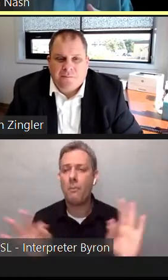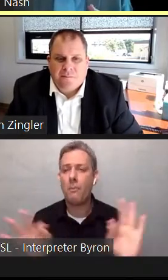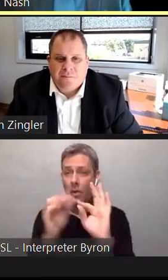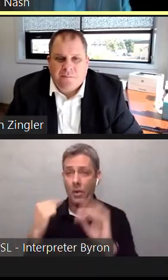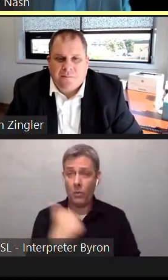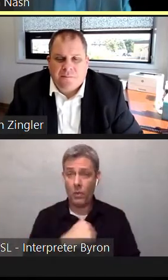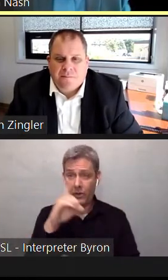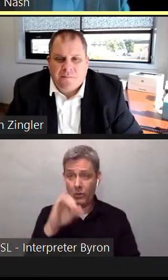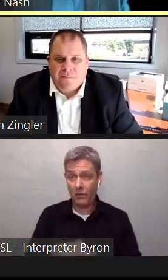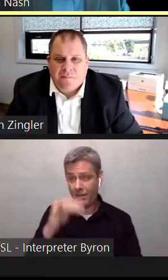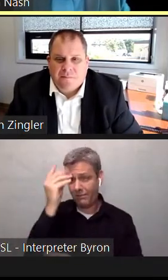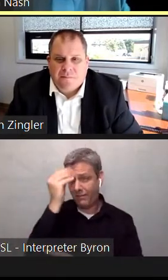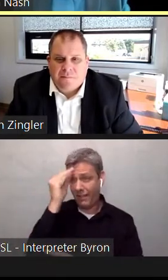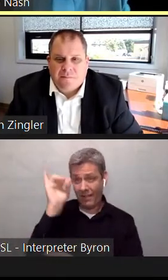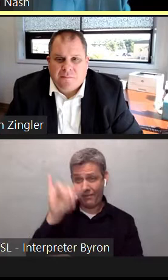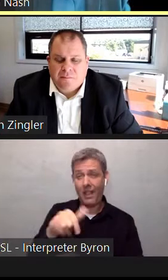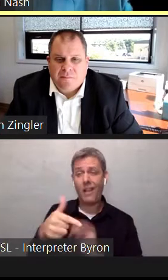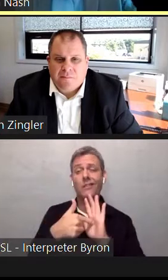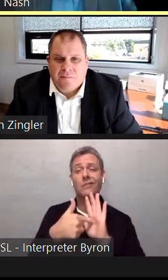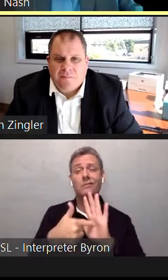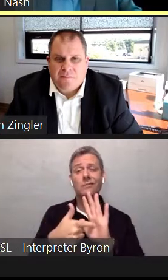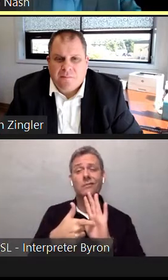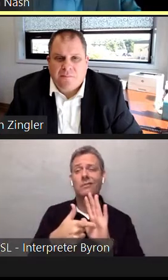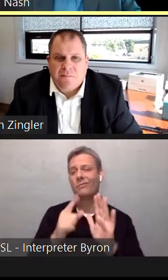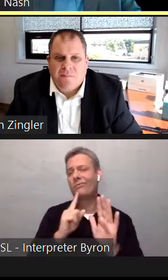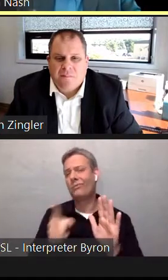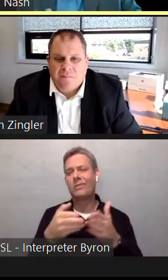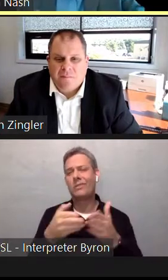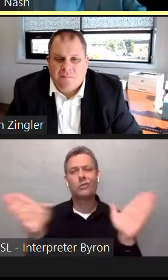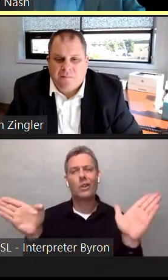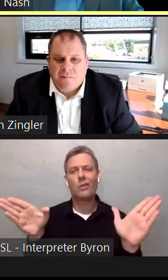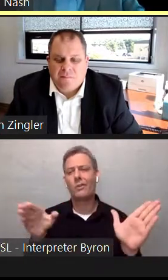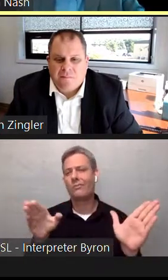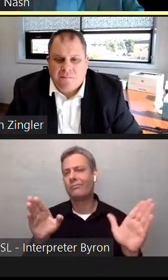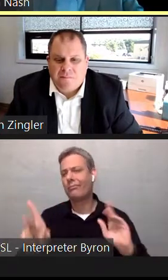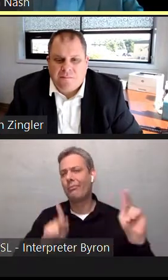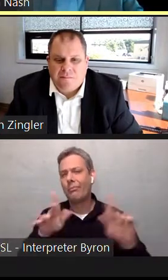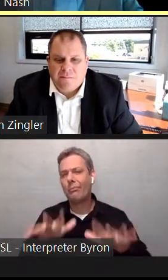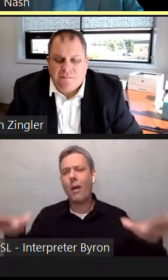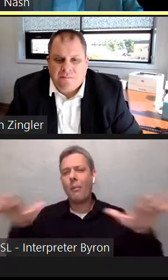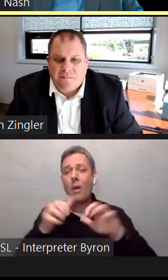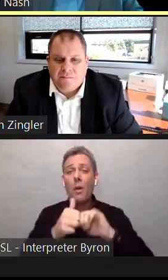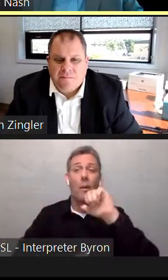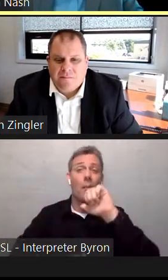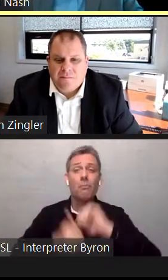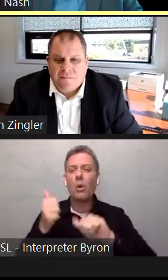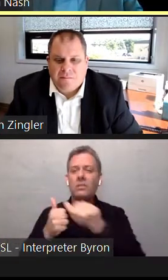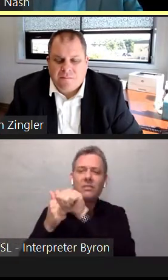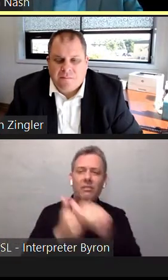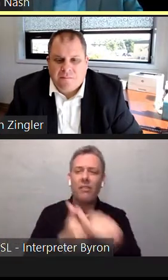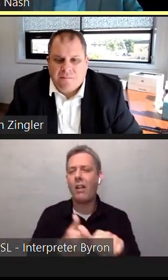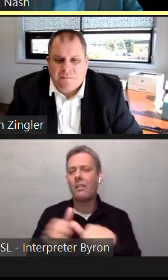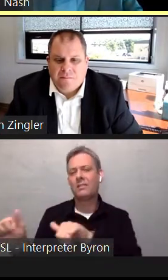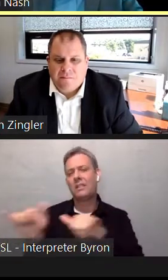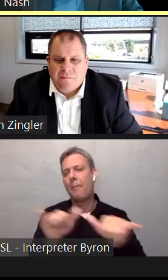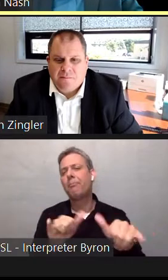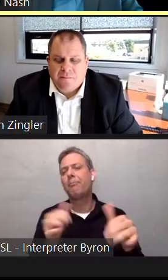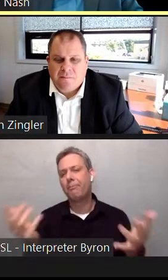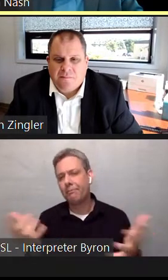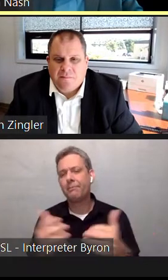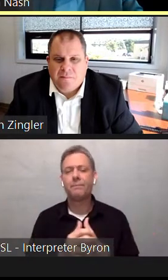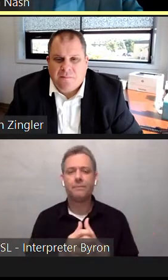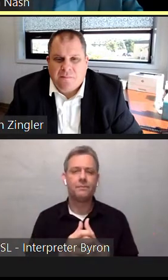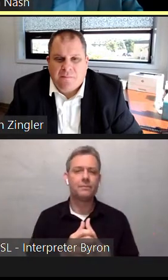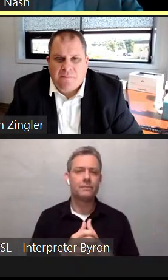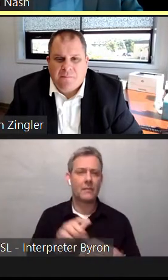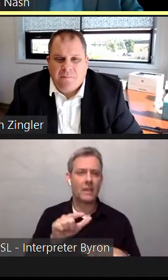people, that reflects somewhat of a general population. I mean, everybody's following a similar track there, I think. Go ahead and let's have the next